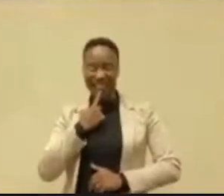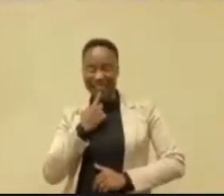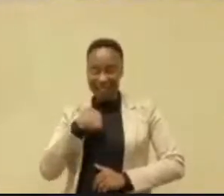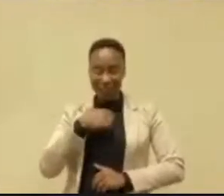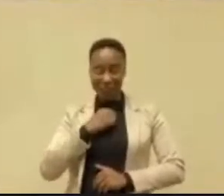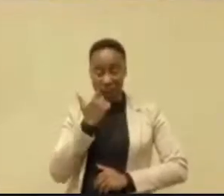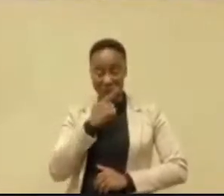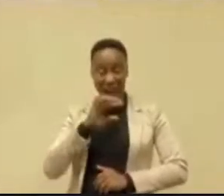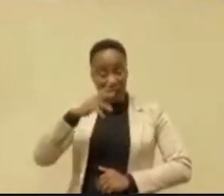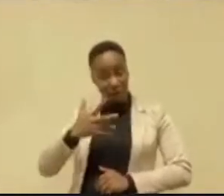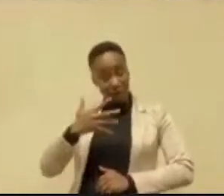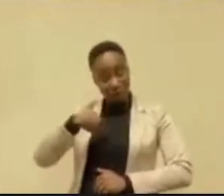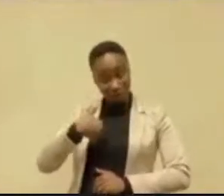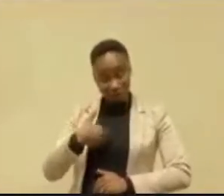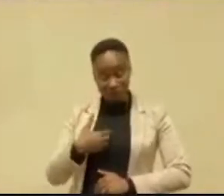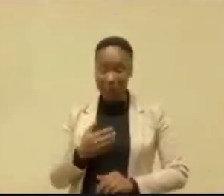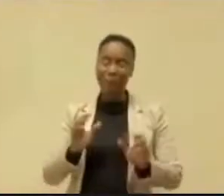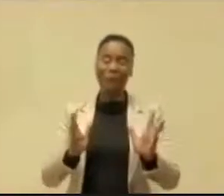okay